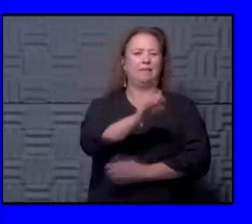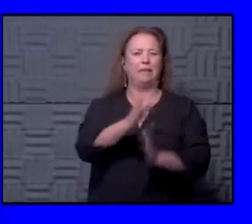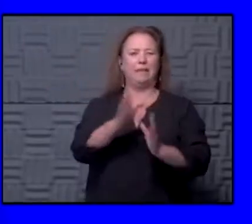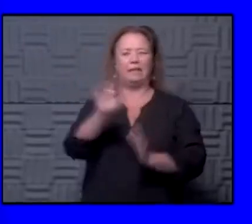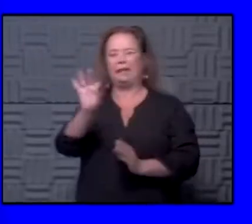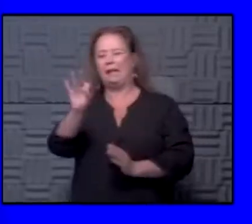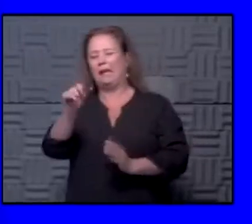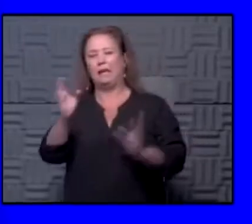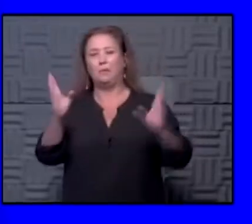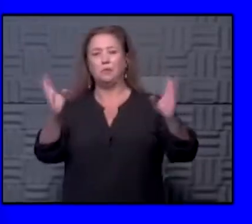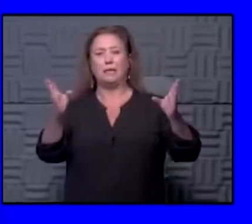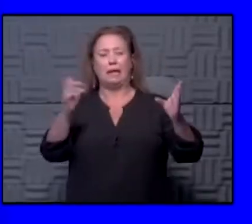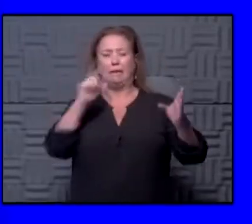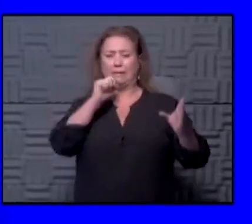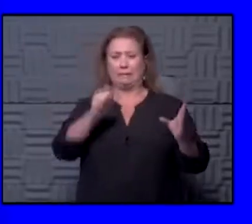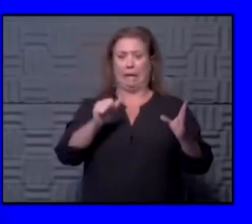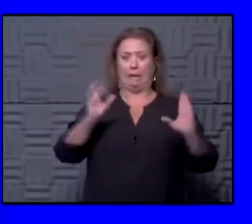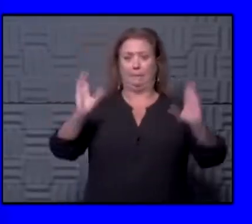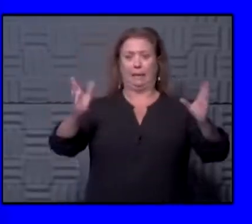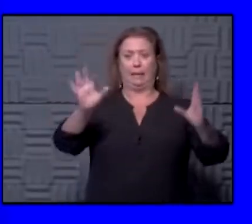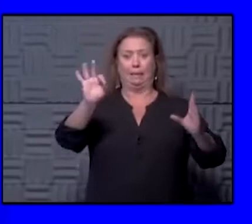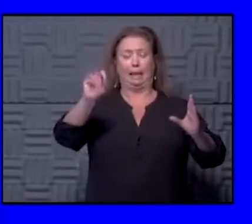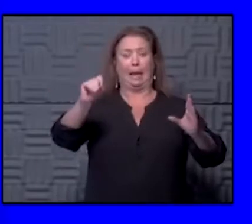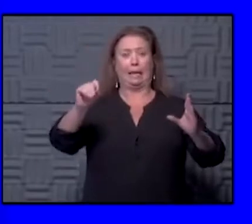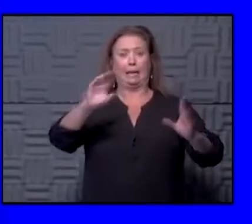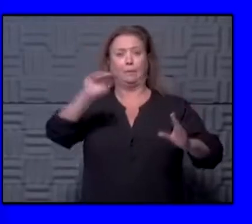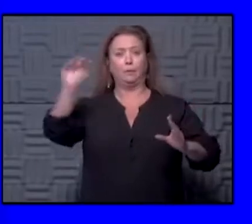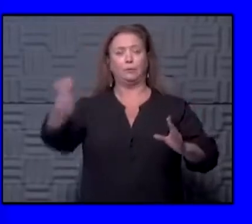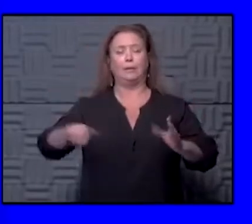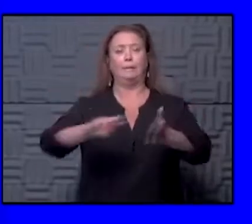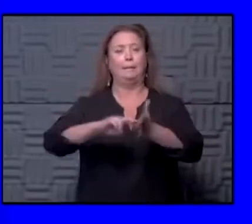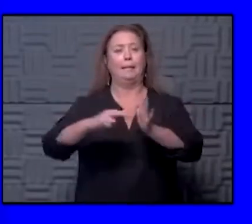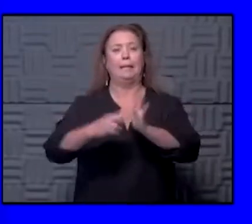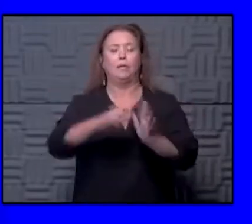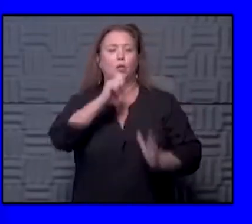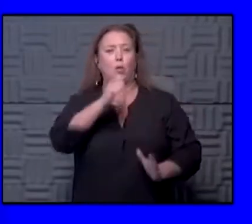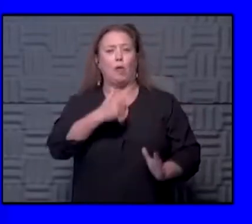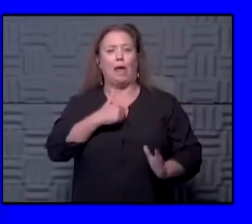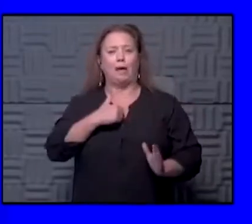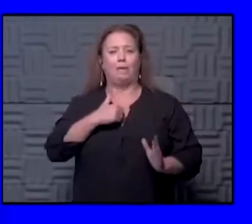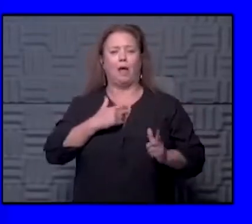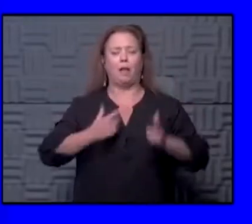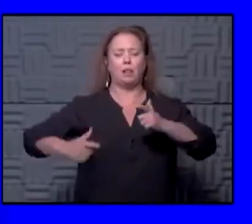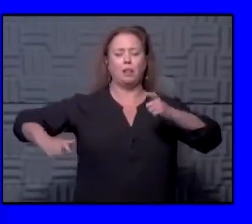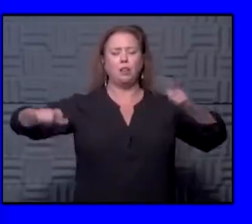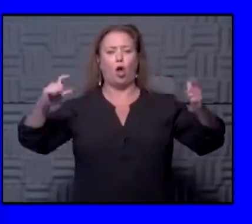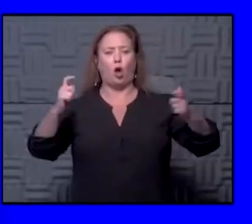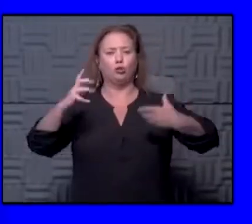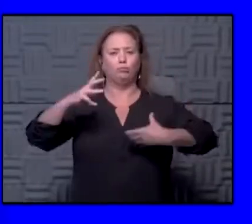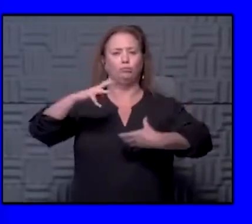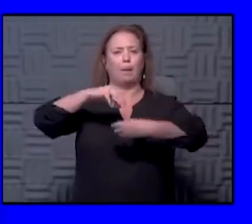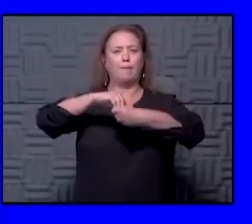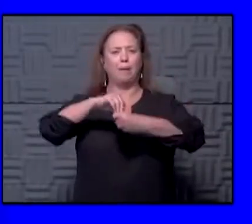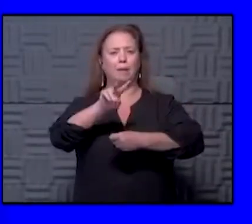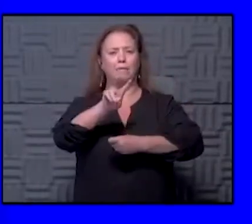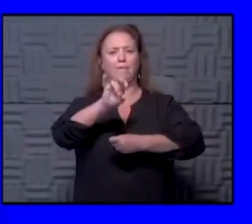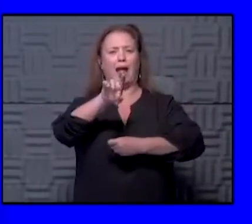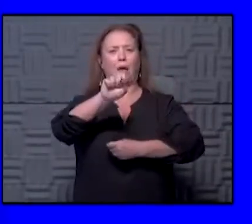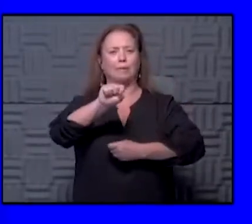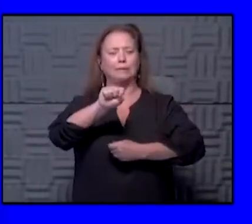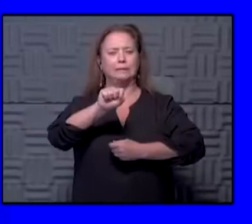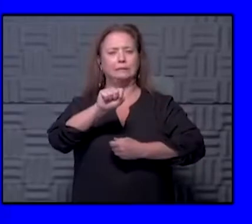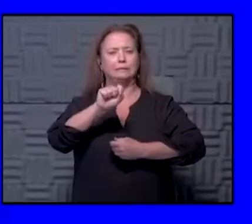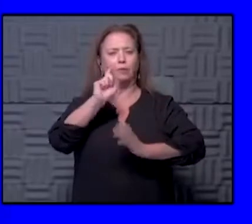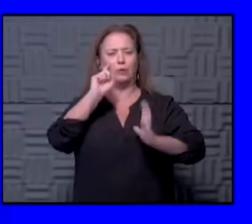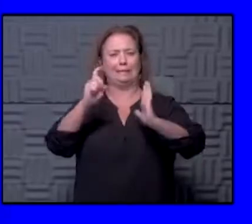people think, well, if it's not picking up, then that means you don't have a large amount of virus to pick up. So that's a good thing.